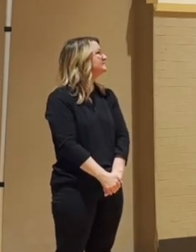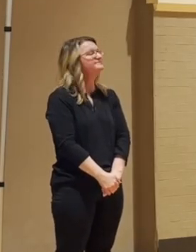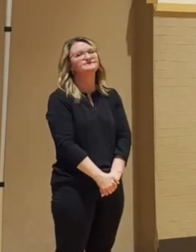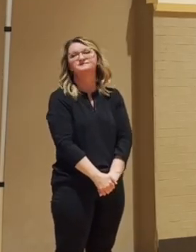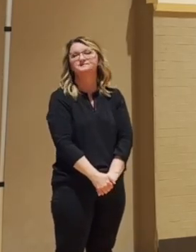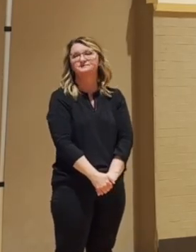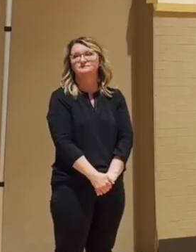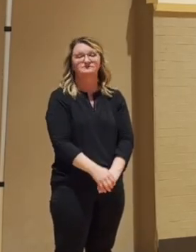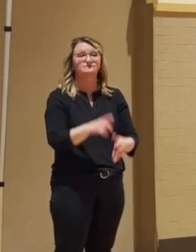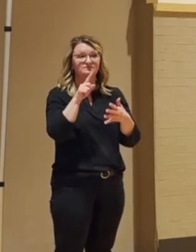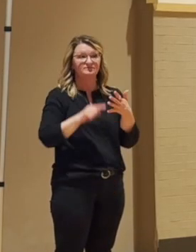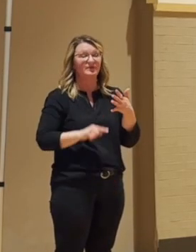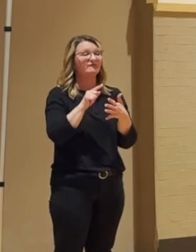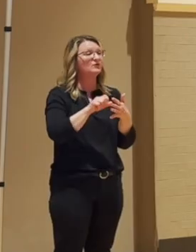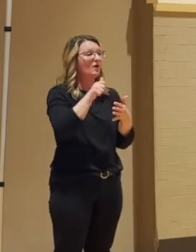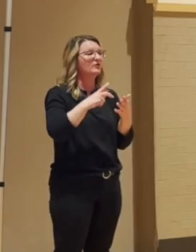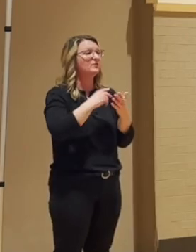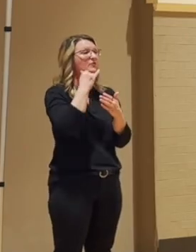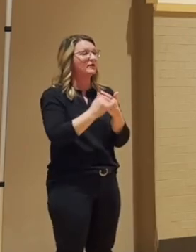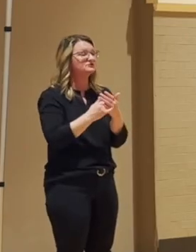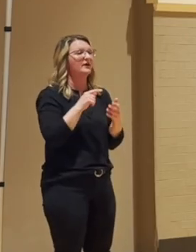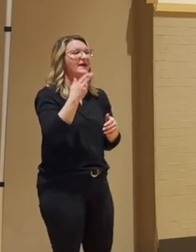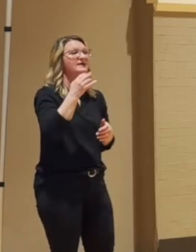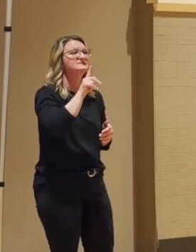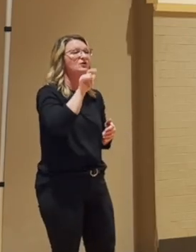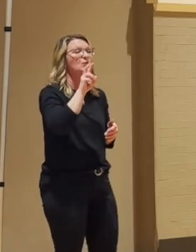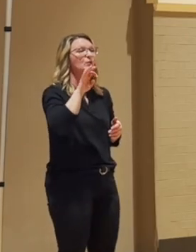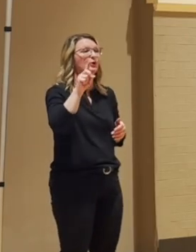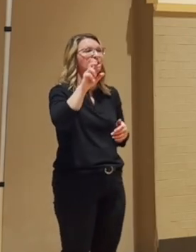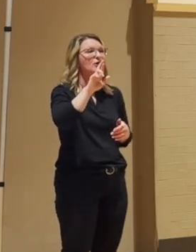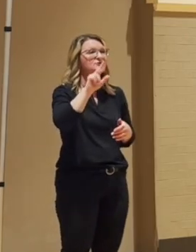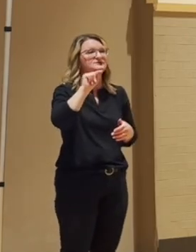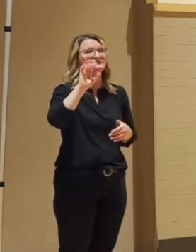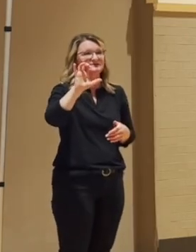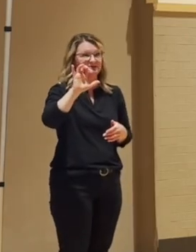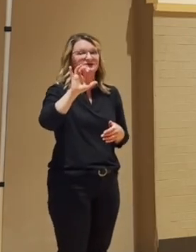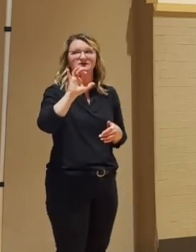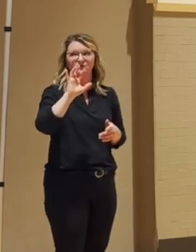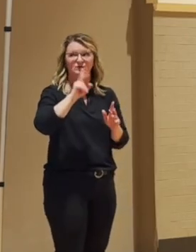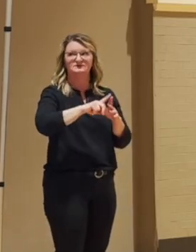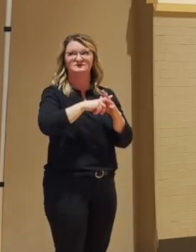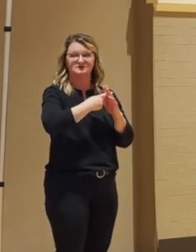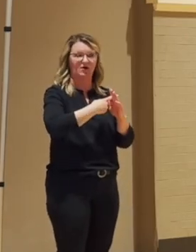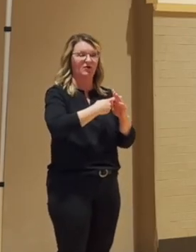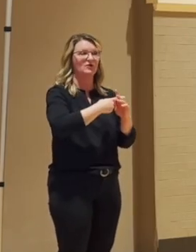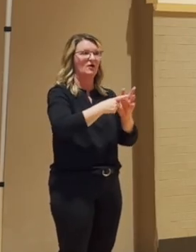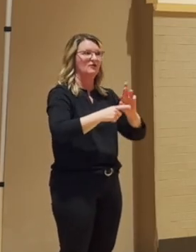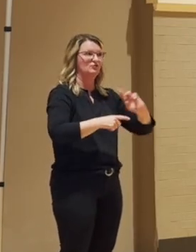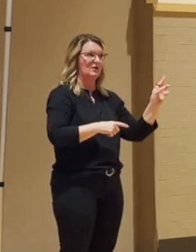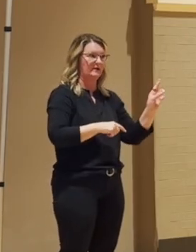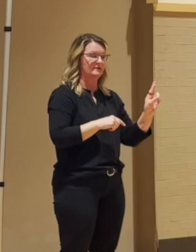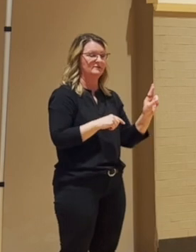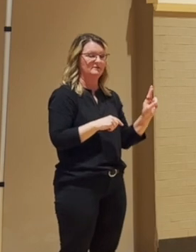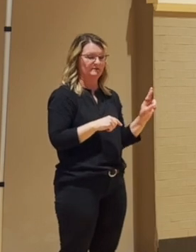So these are a couple other projects. Hazelwood RTC was commissioned. So we'll start actually on the right. So